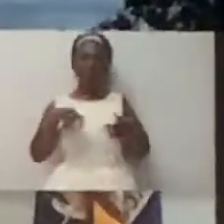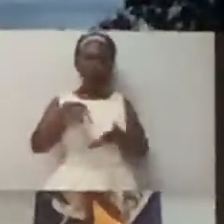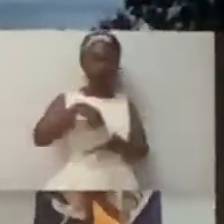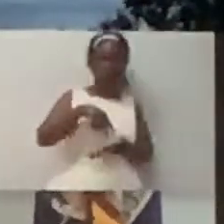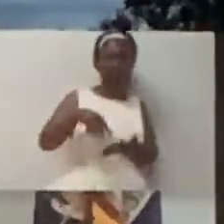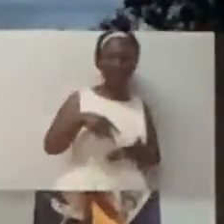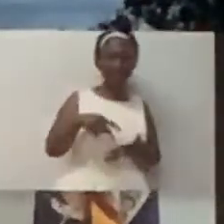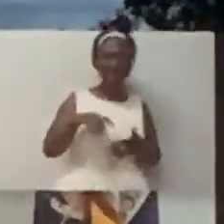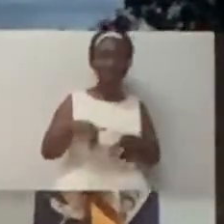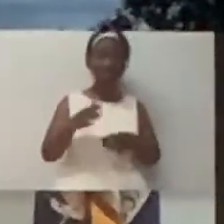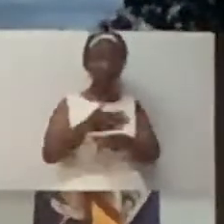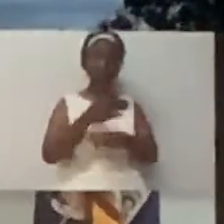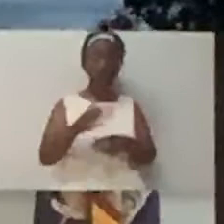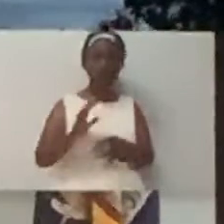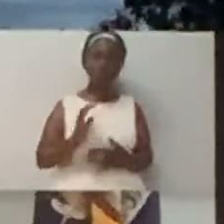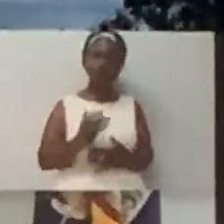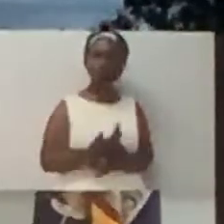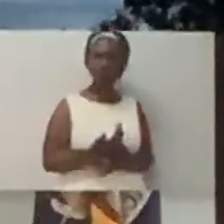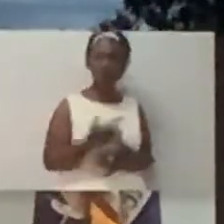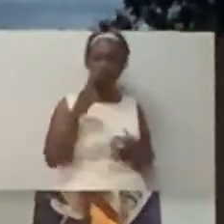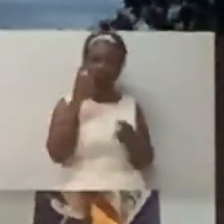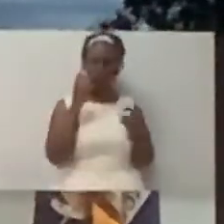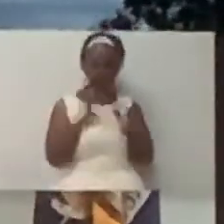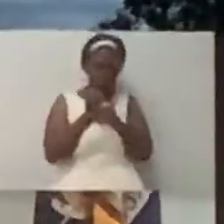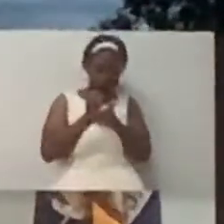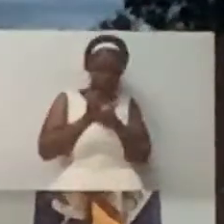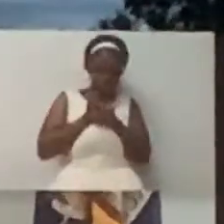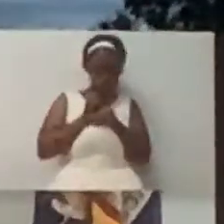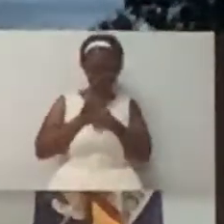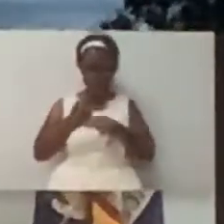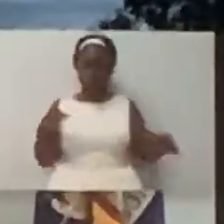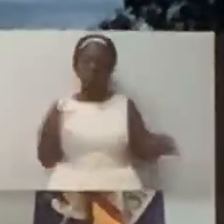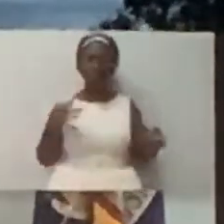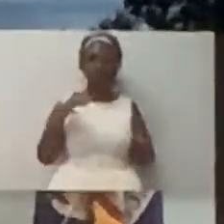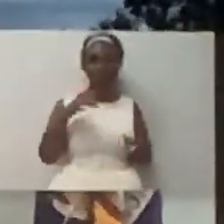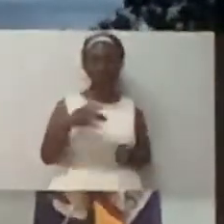the song goes, our dreams are bursting at the seams.